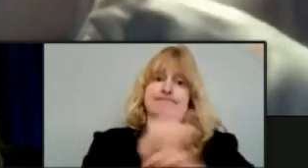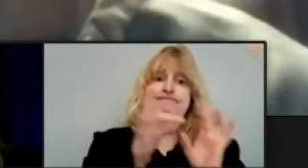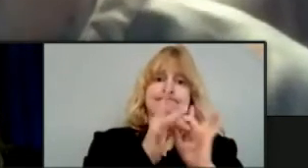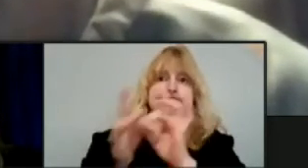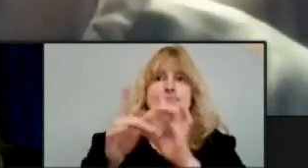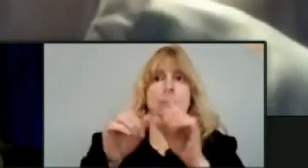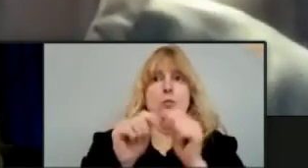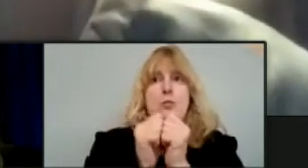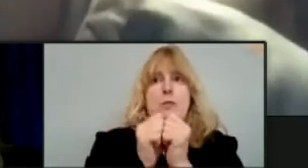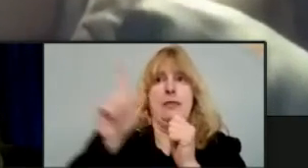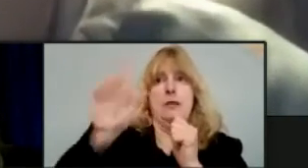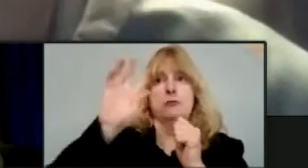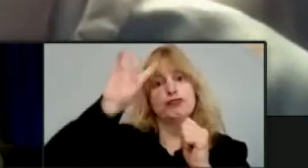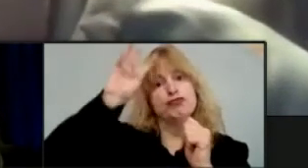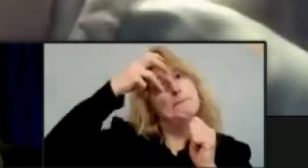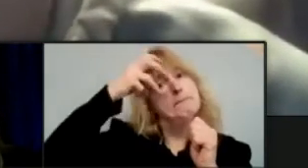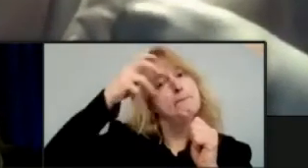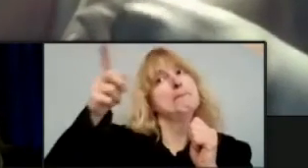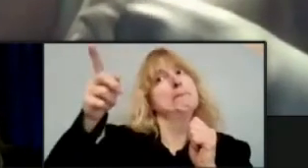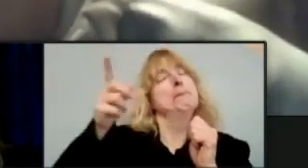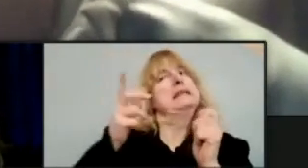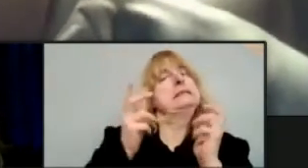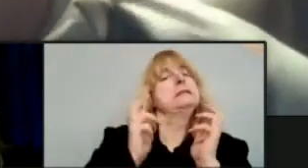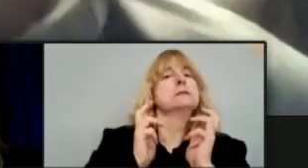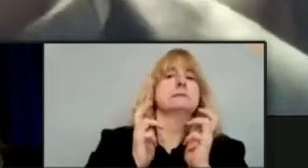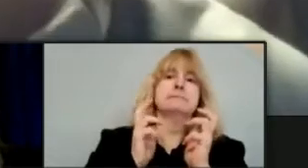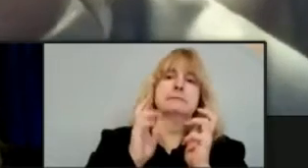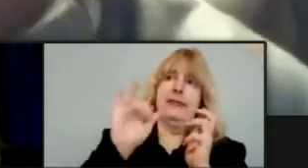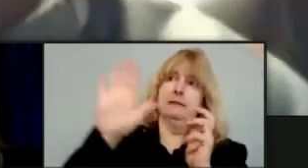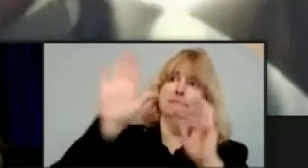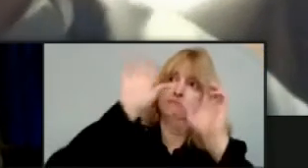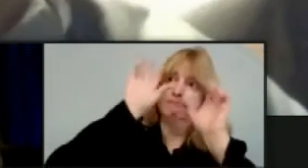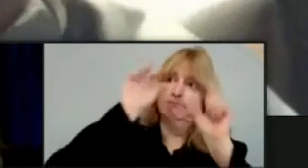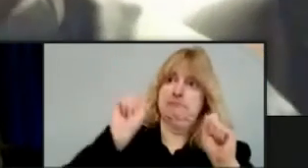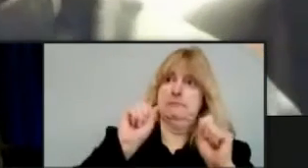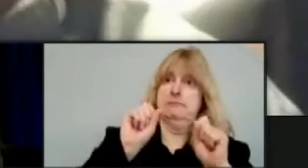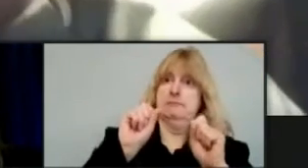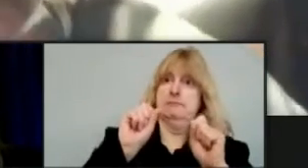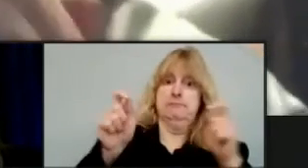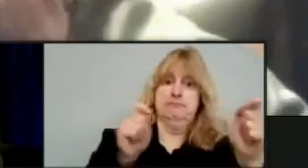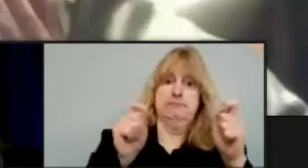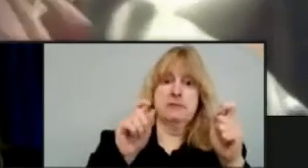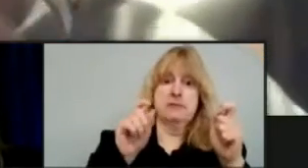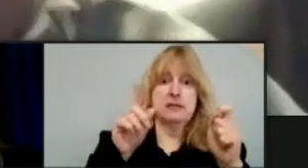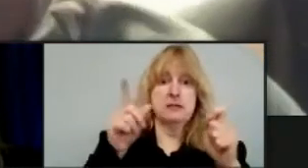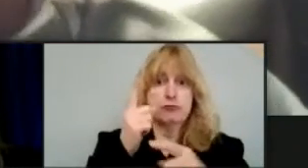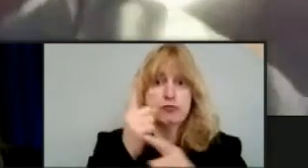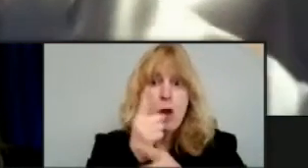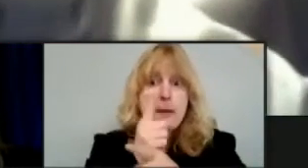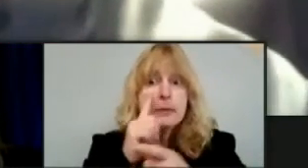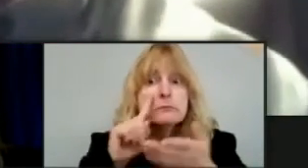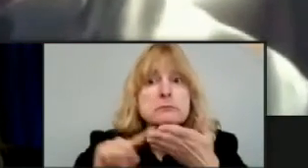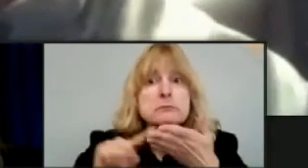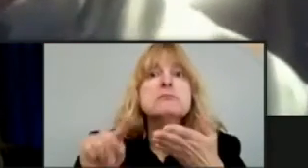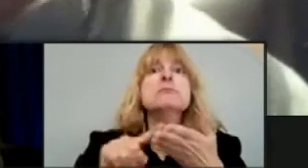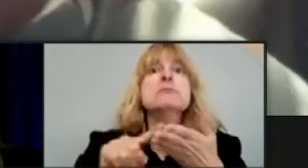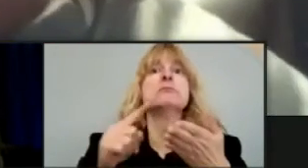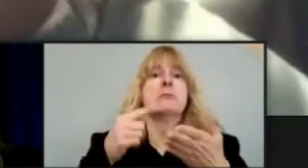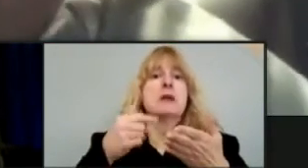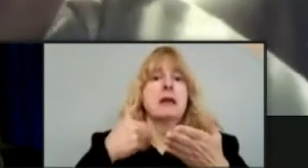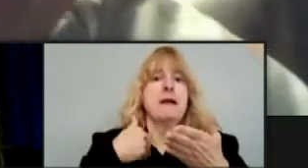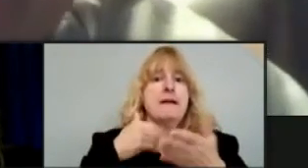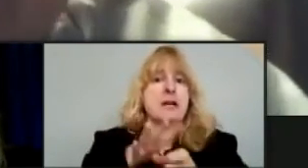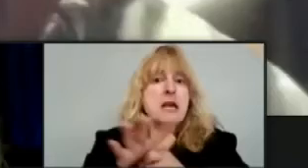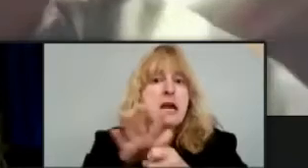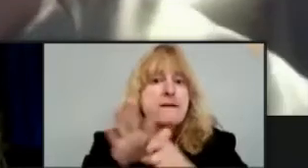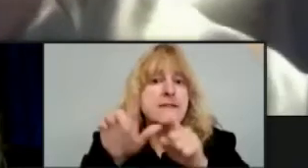There's questions about, was it properly vetted? I'm not saying that. I'm just saying I know that's what our